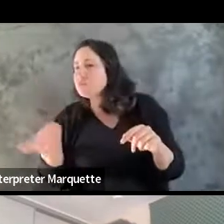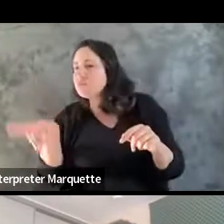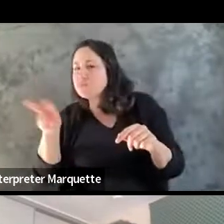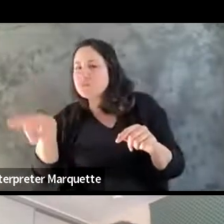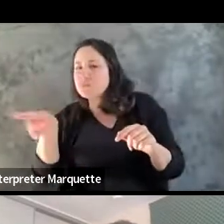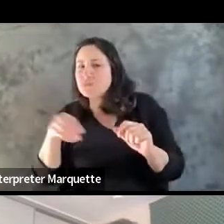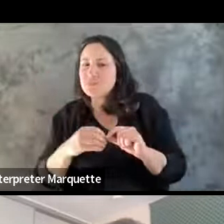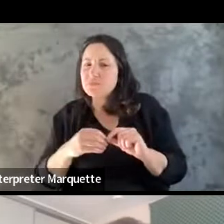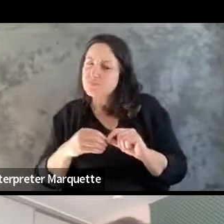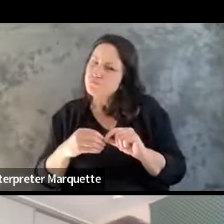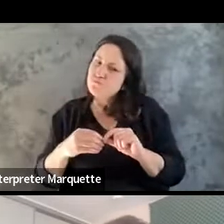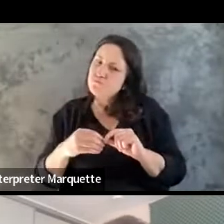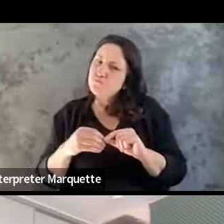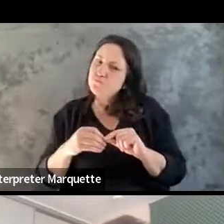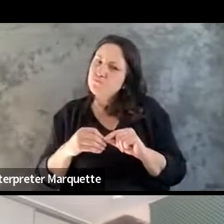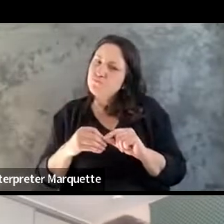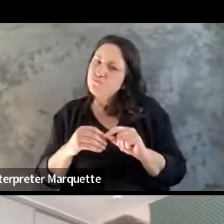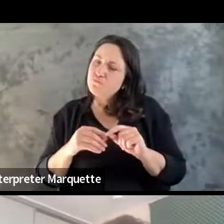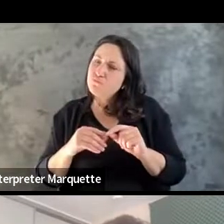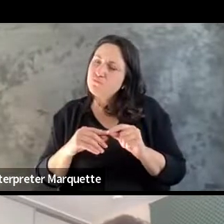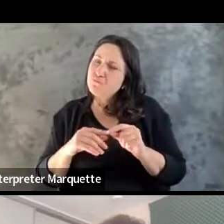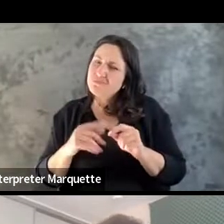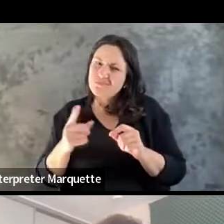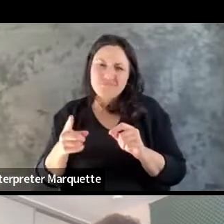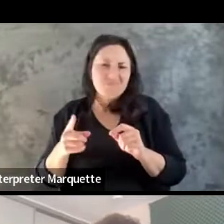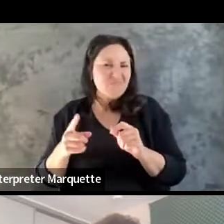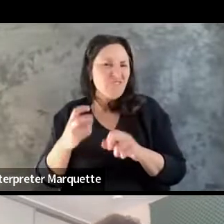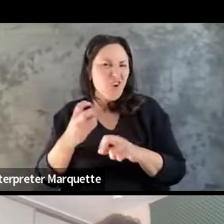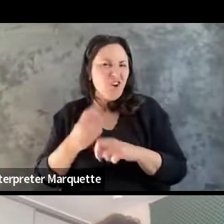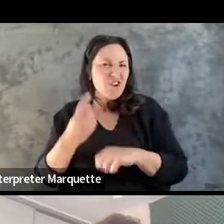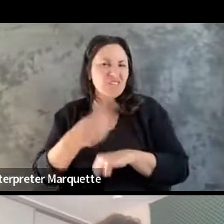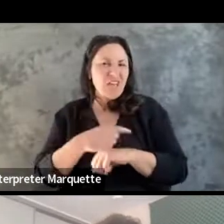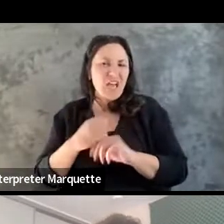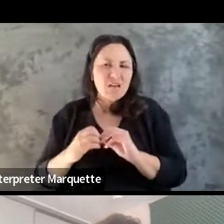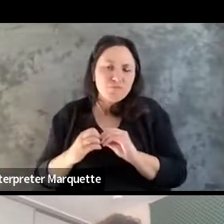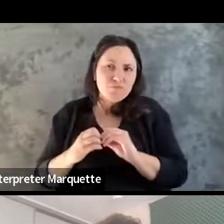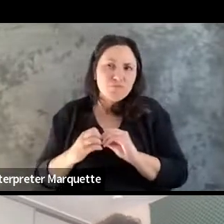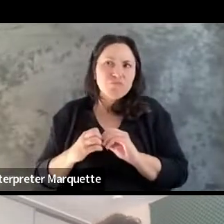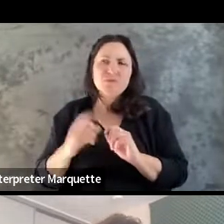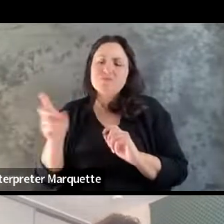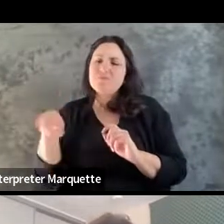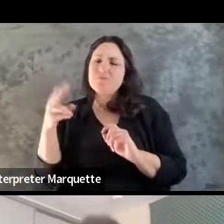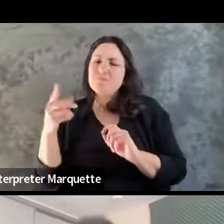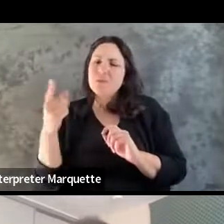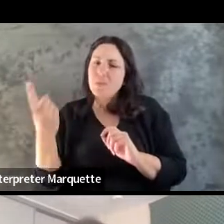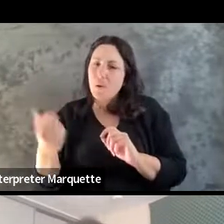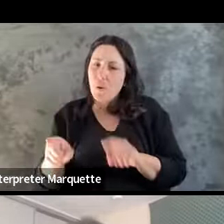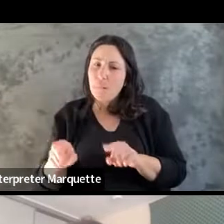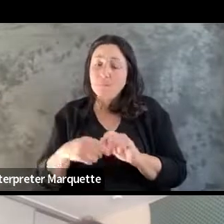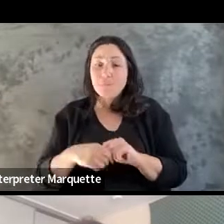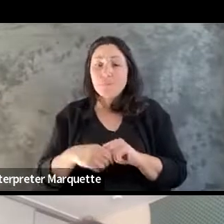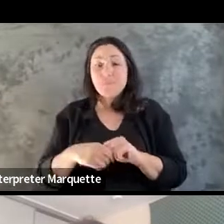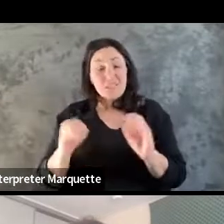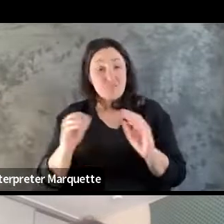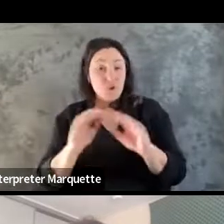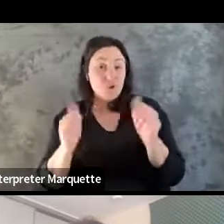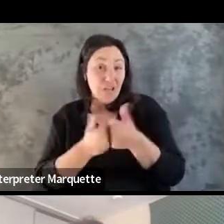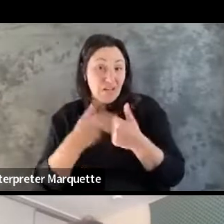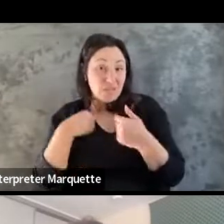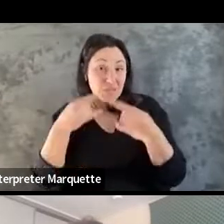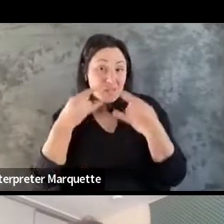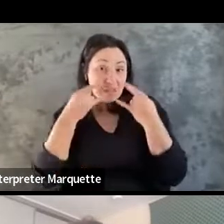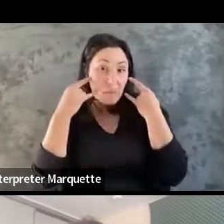of people who may seem like they're having a tough day or whatever this is. Now, it's been more challenging because we're